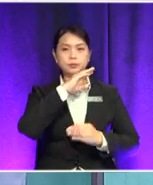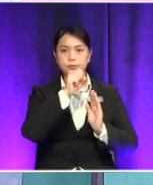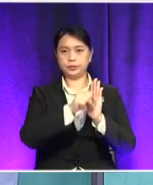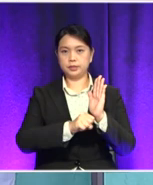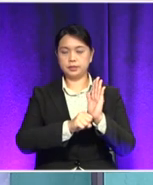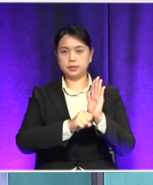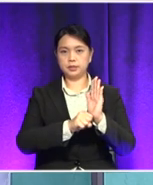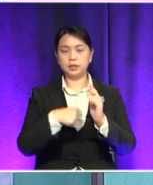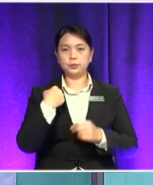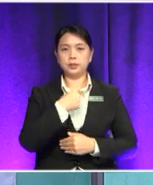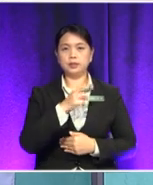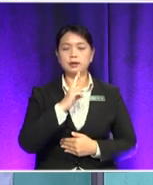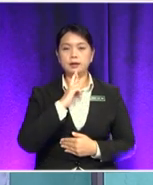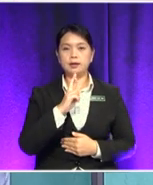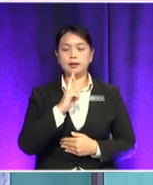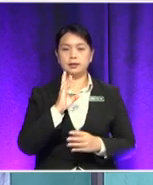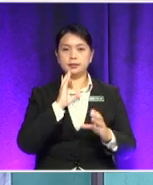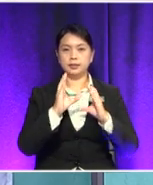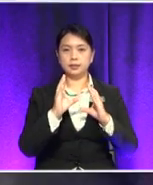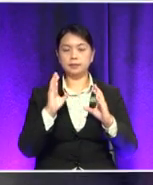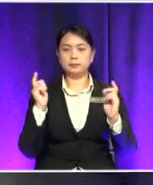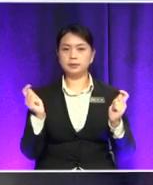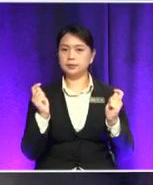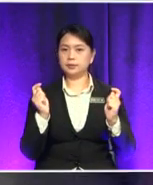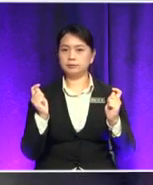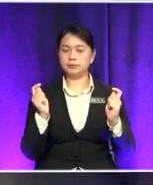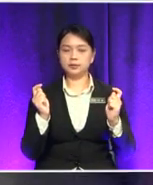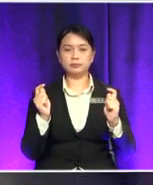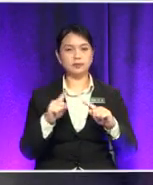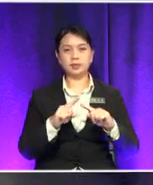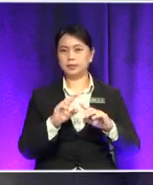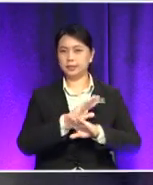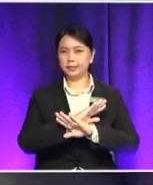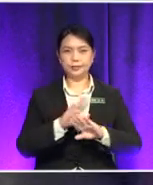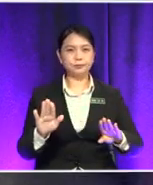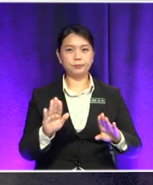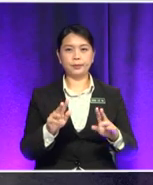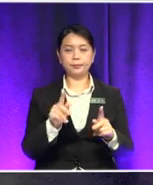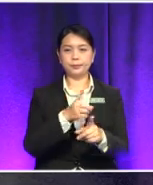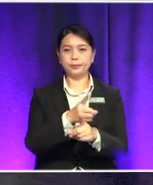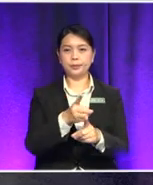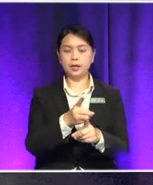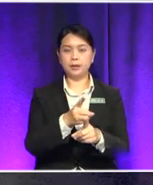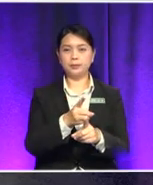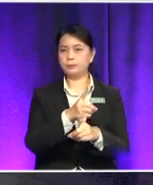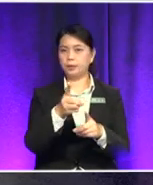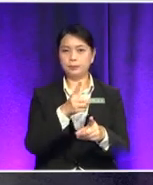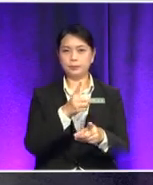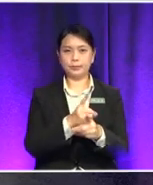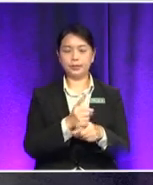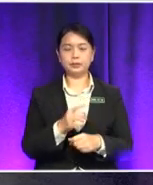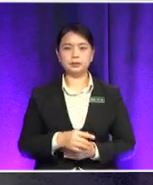we are talking about birthday cake, party, it's improper, right? Okay, the second